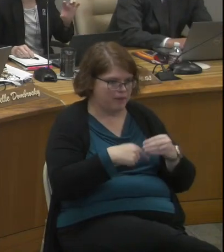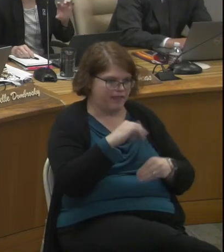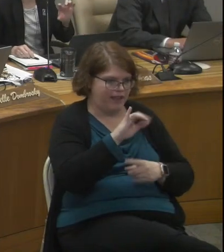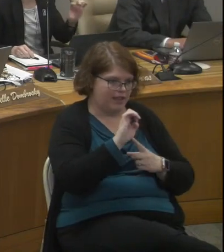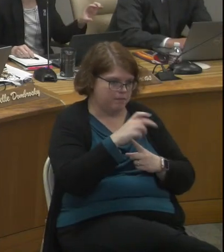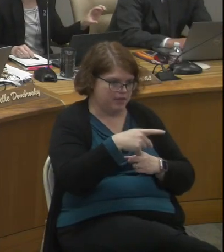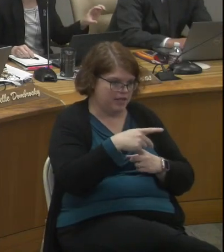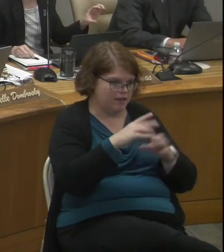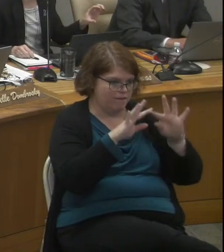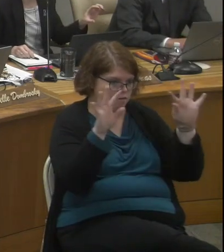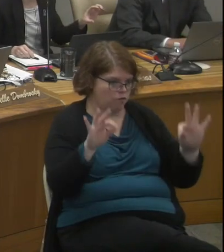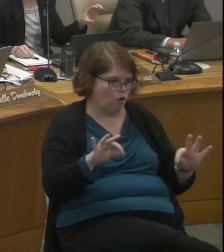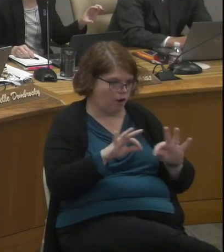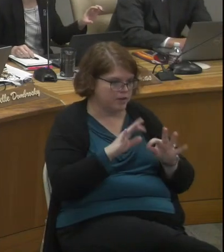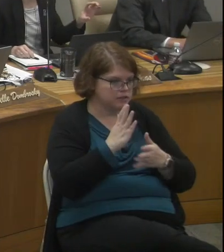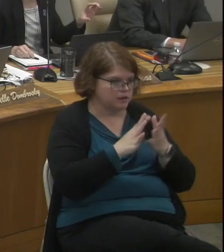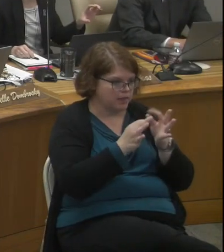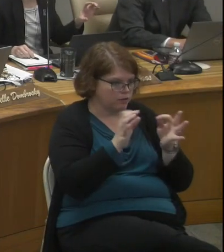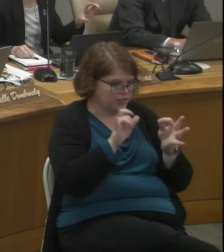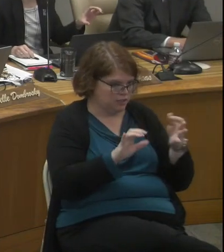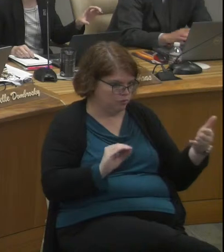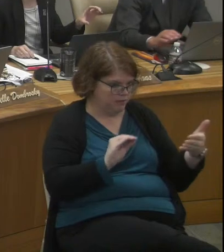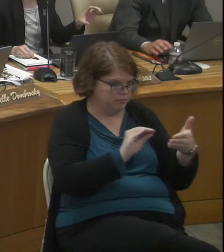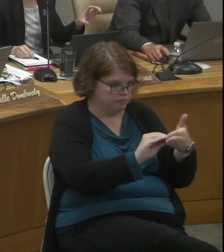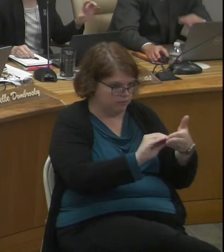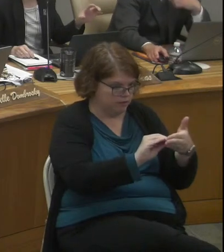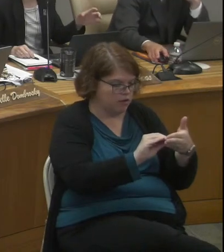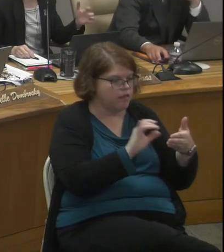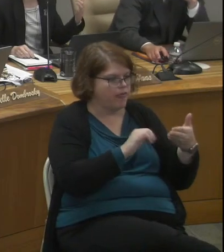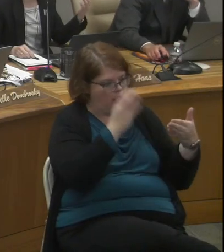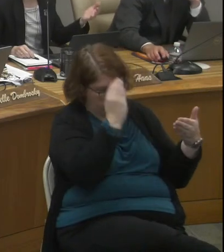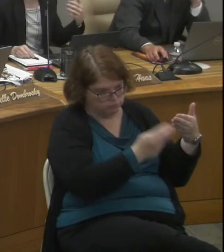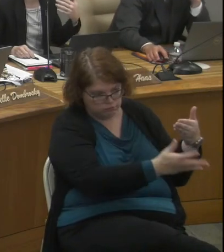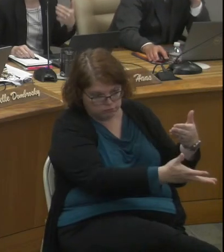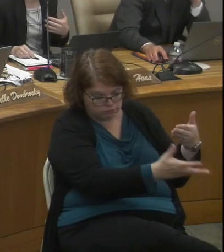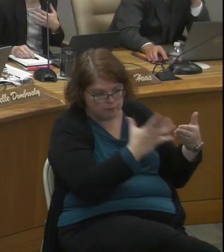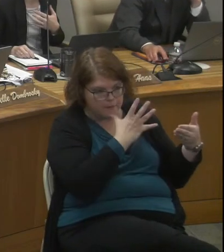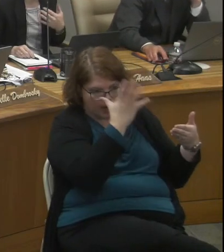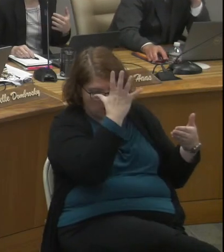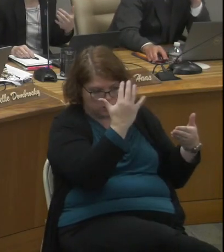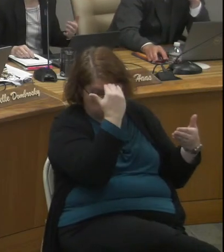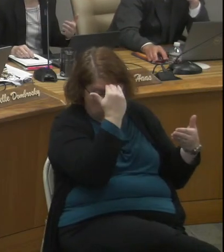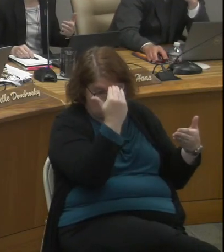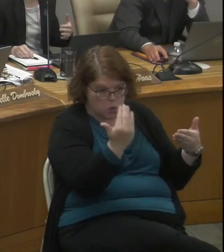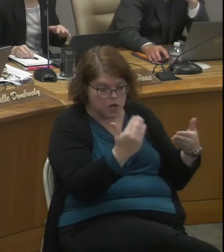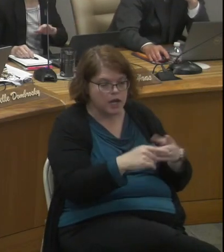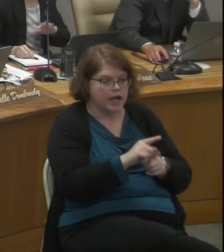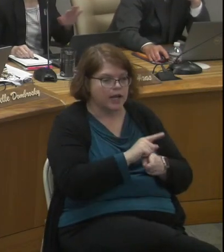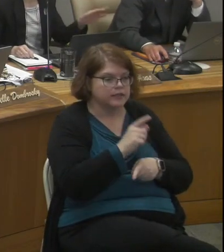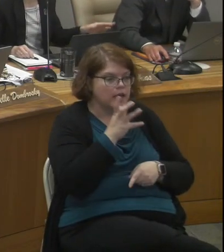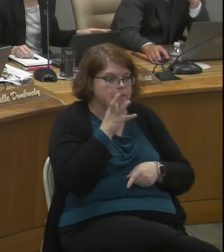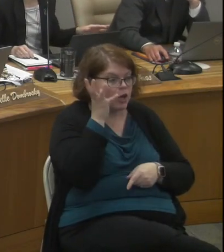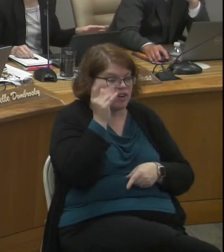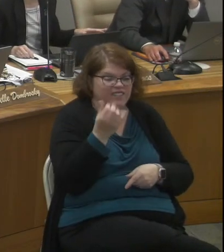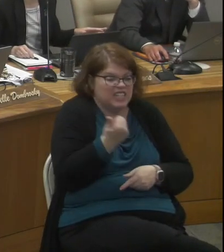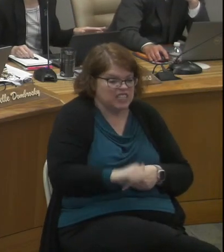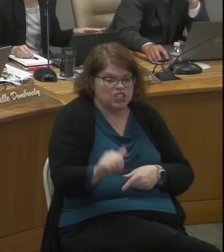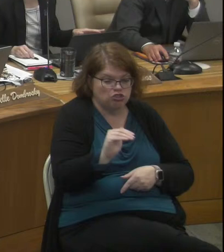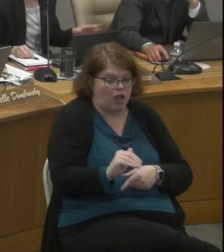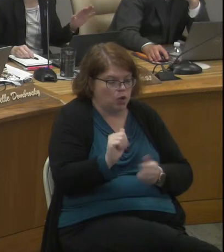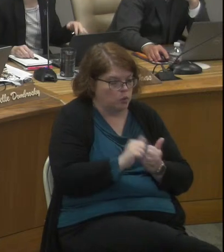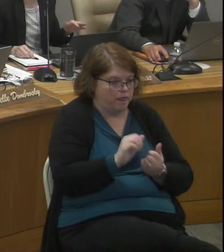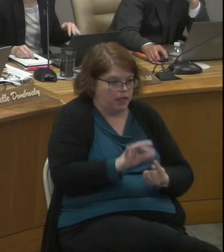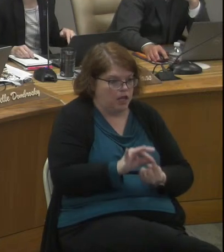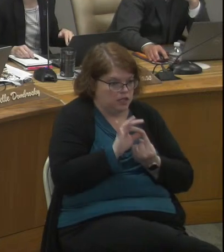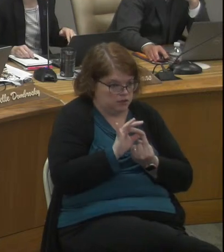and some verbiage that needs to be added there that lets parents know it's as a as a parent of any child with an